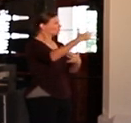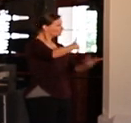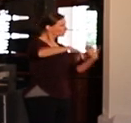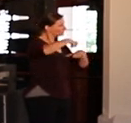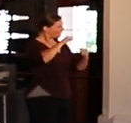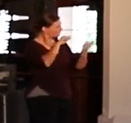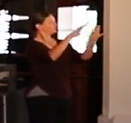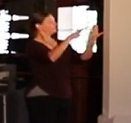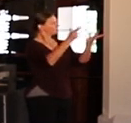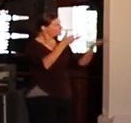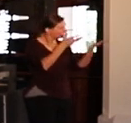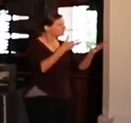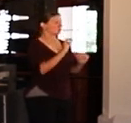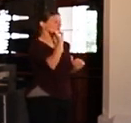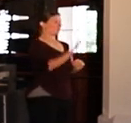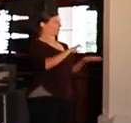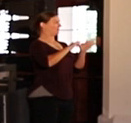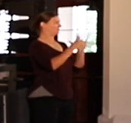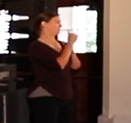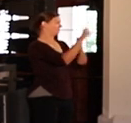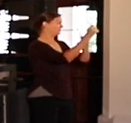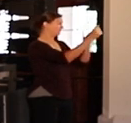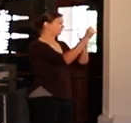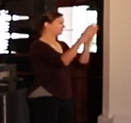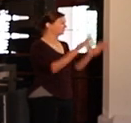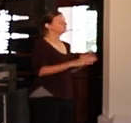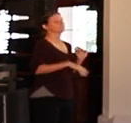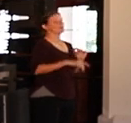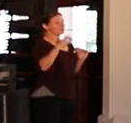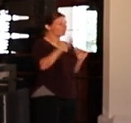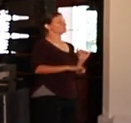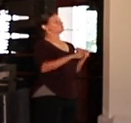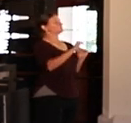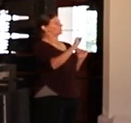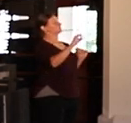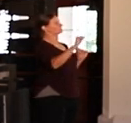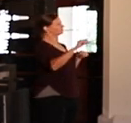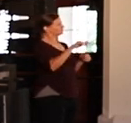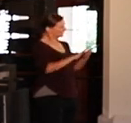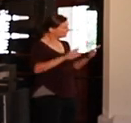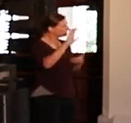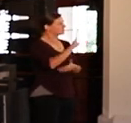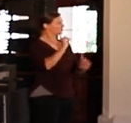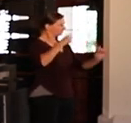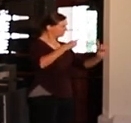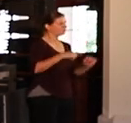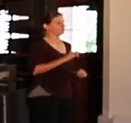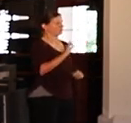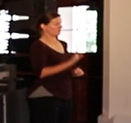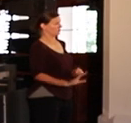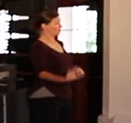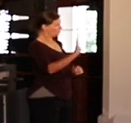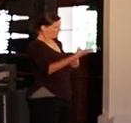times. That's what leadership is about. That's what Agnes Scott has always been about. That's what